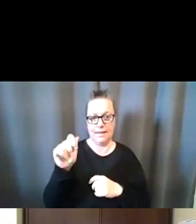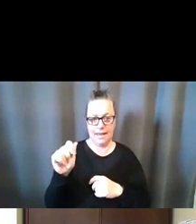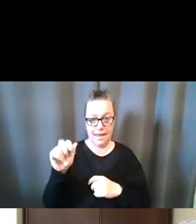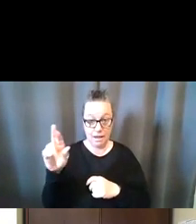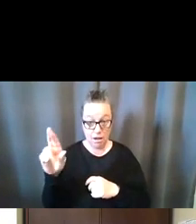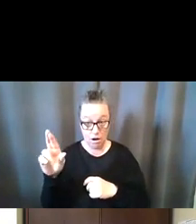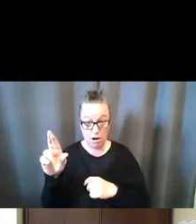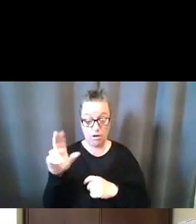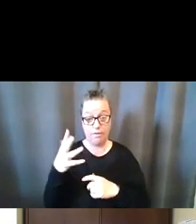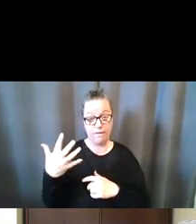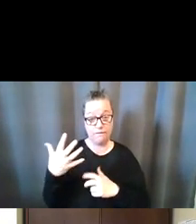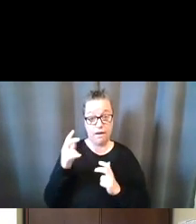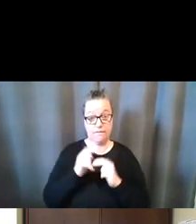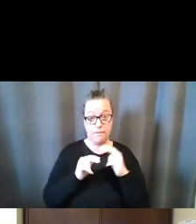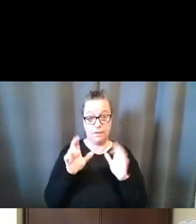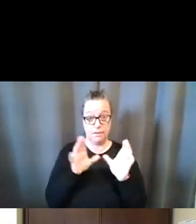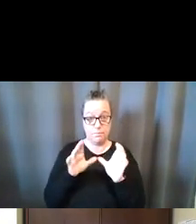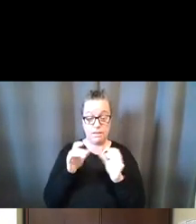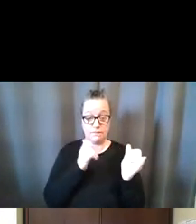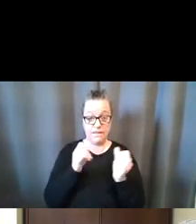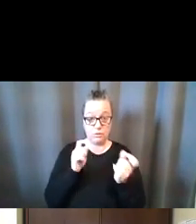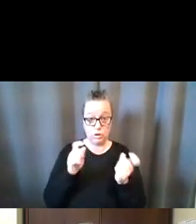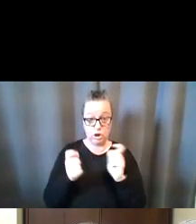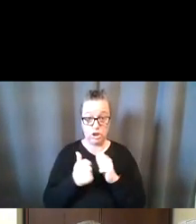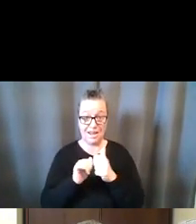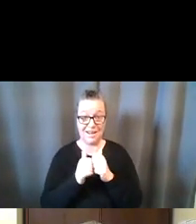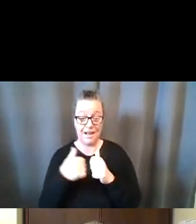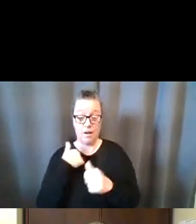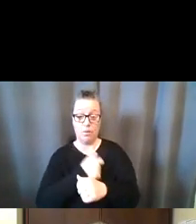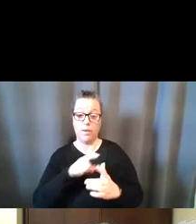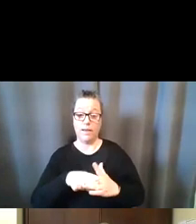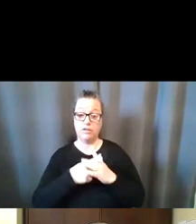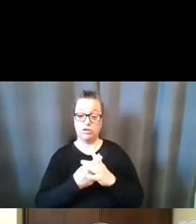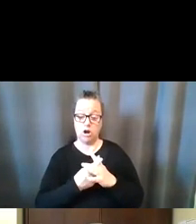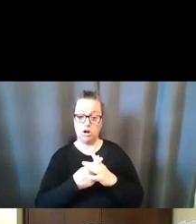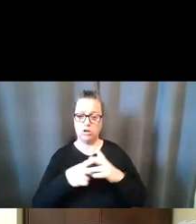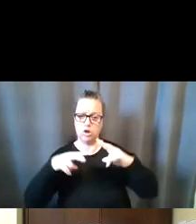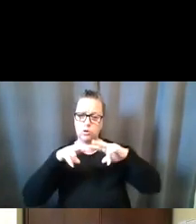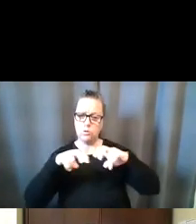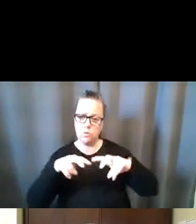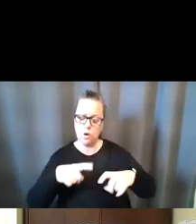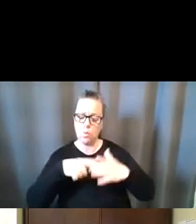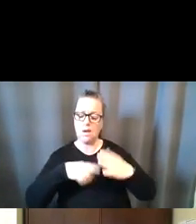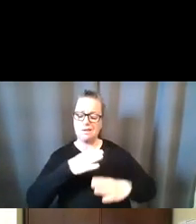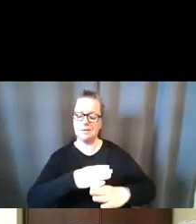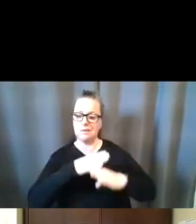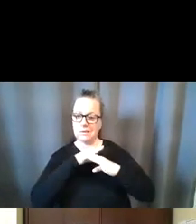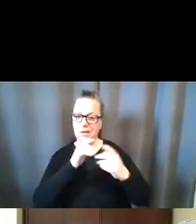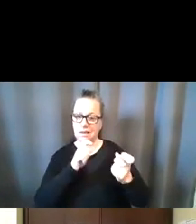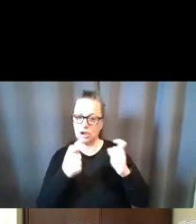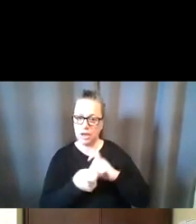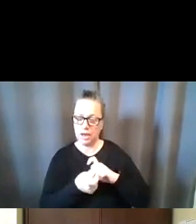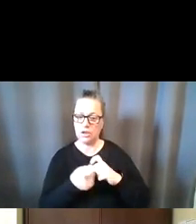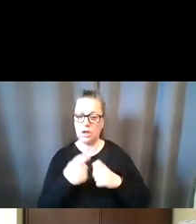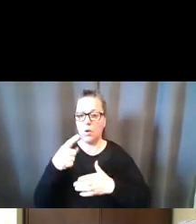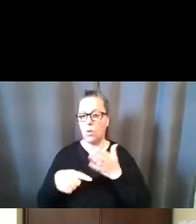ADKAR, the 5 building blocks of individual change, and how we can start to unpack what is inhibiting the change from going forward and